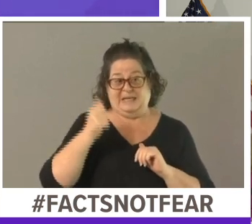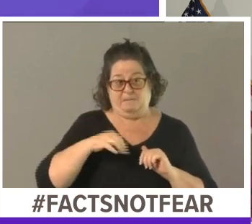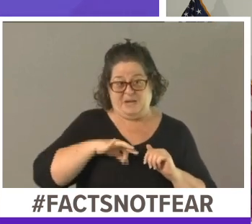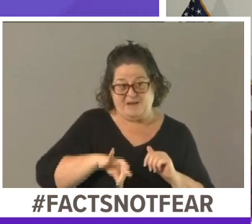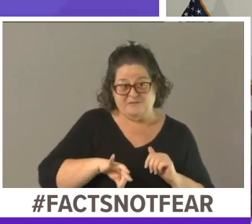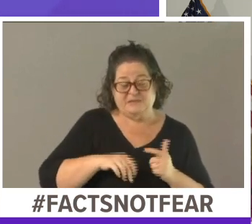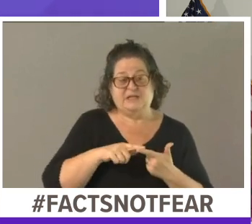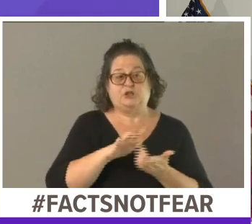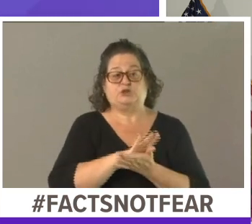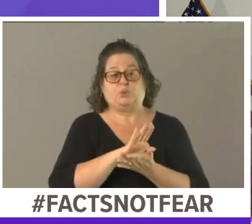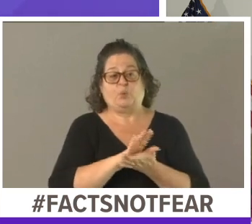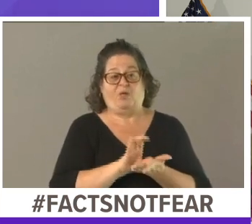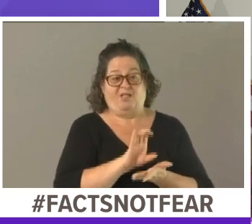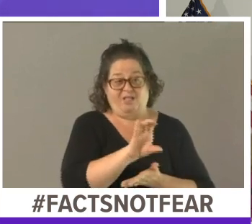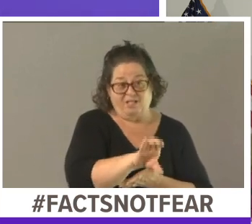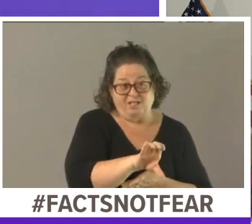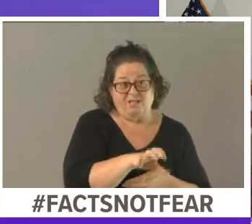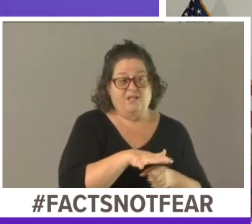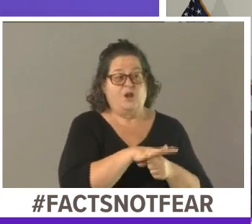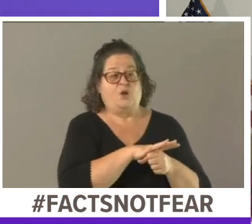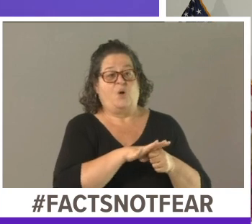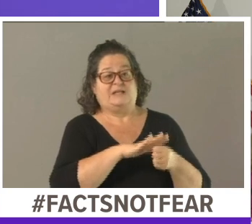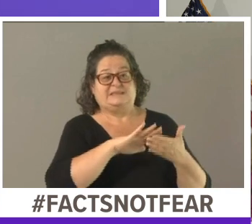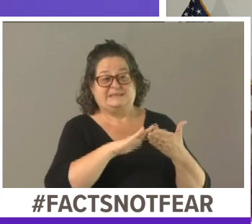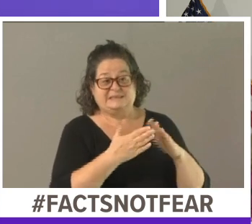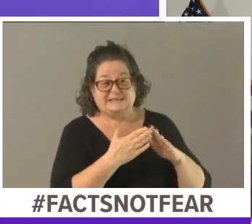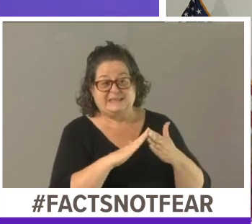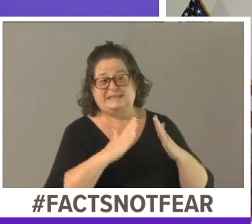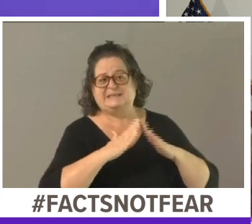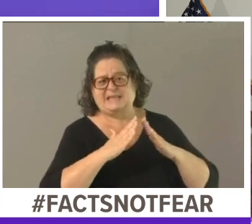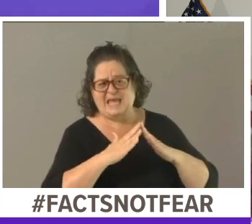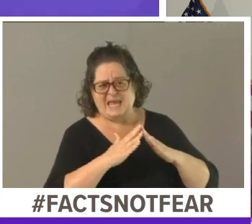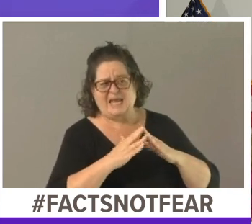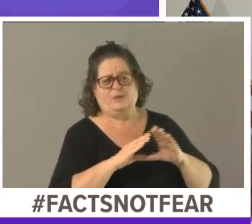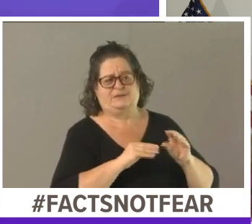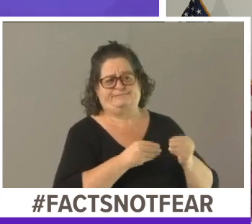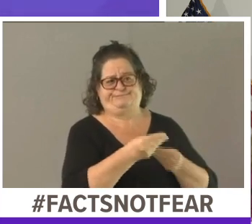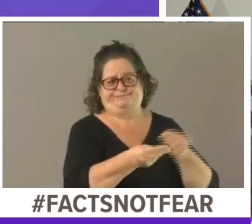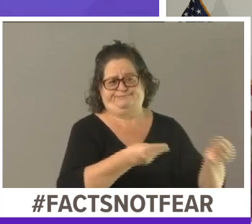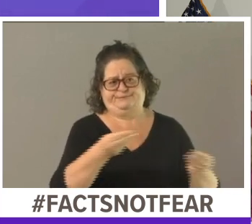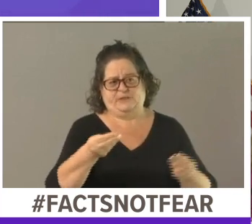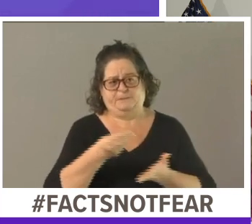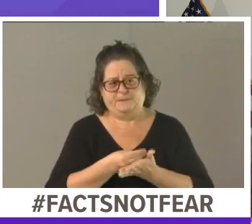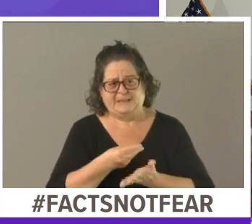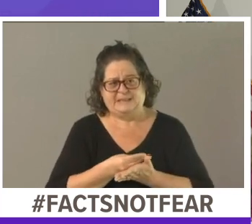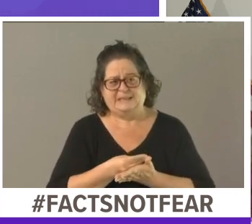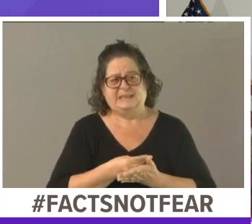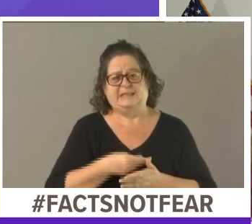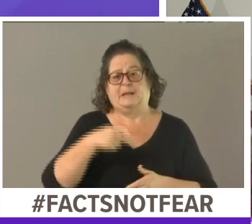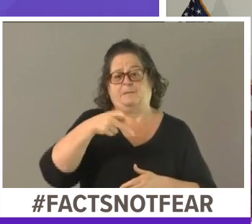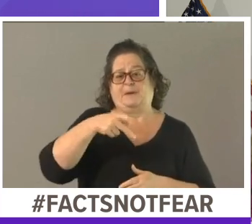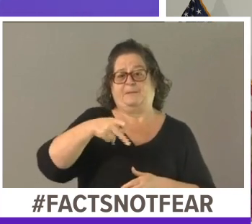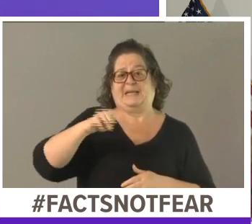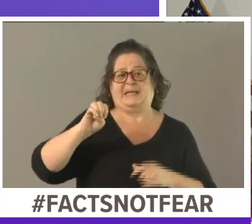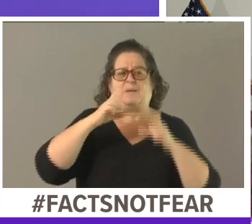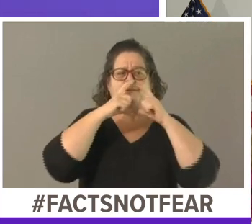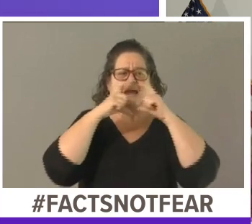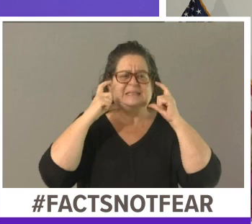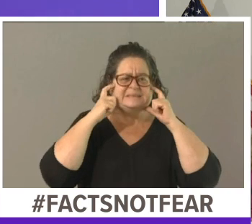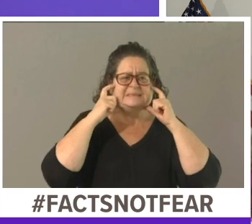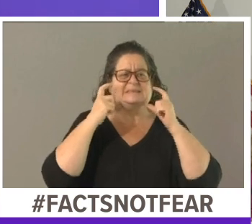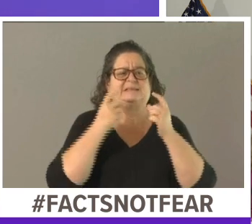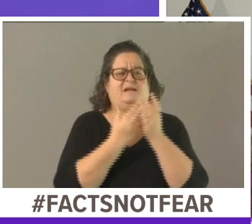local municipalities, things that will help with the supply chain, personal protective equipment,